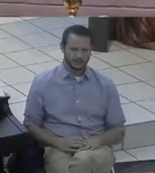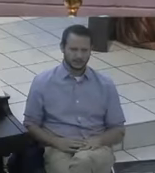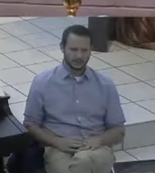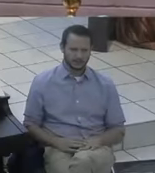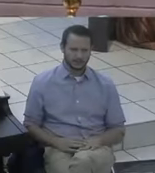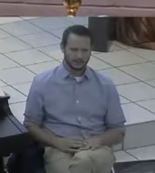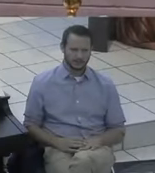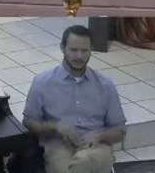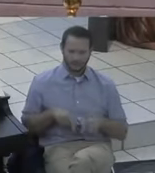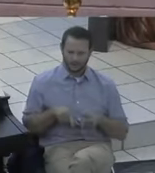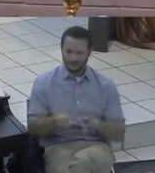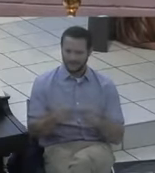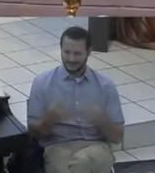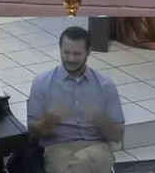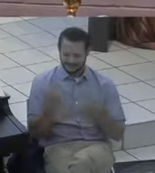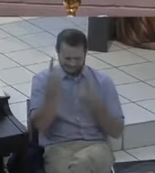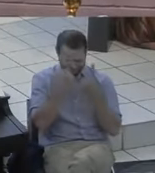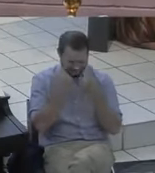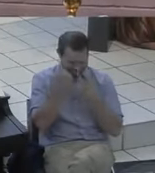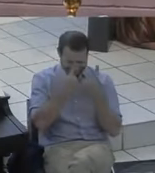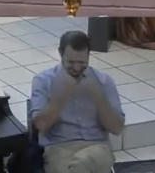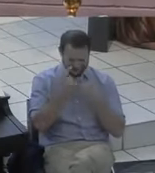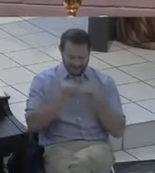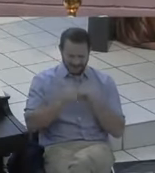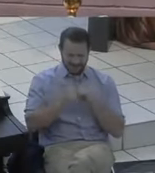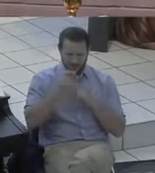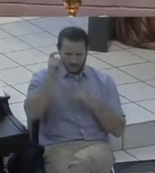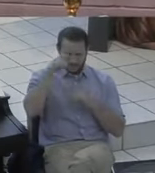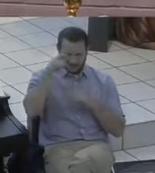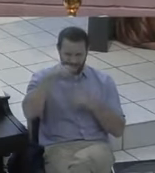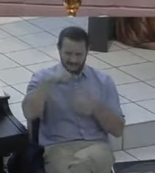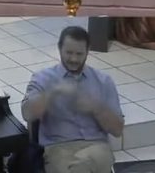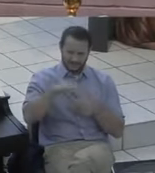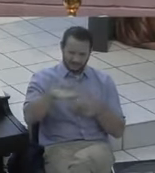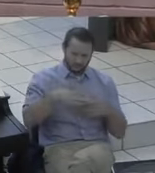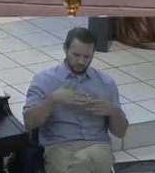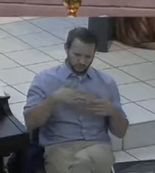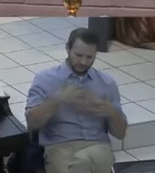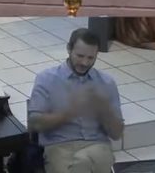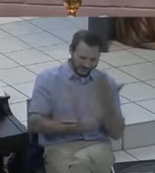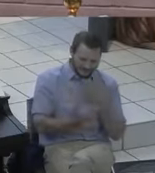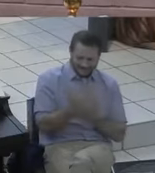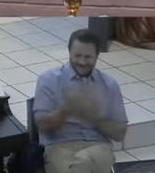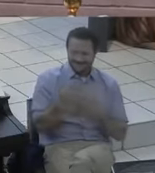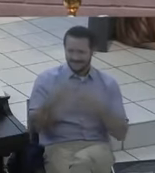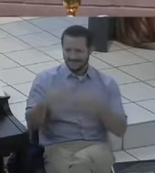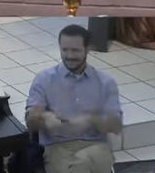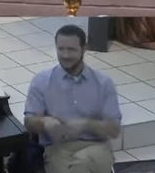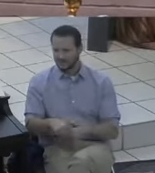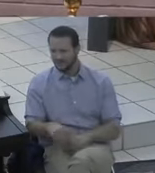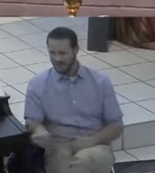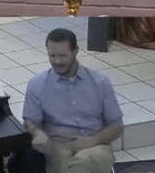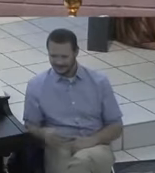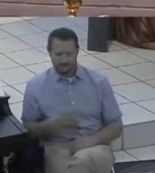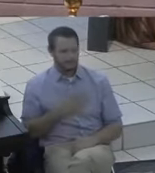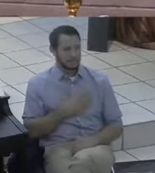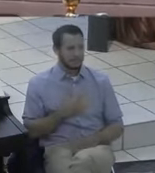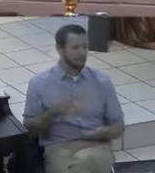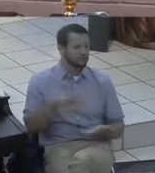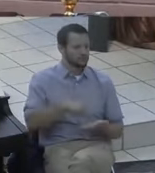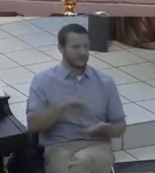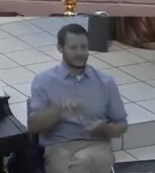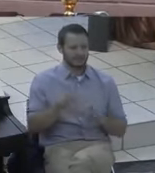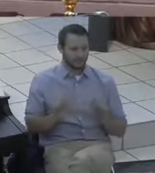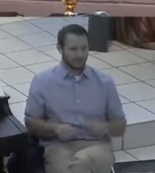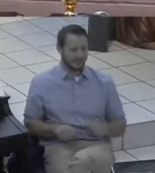about the ways that you can put wisdom into your hands and into your feet and into your movements. Please rise as you're able for this